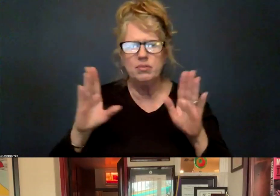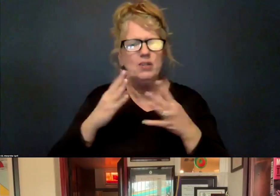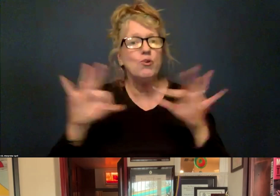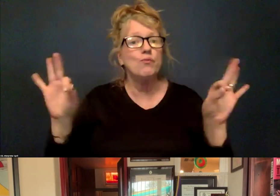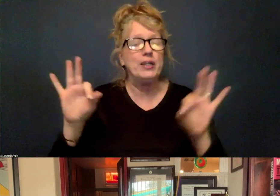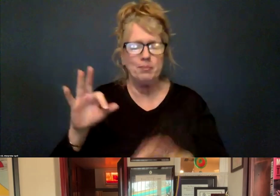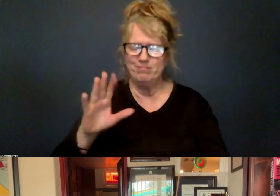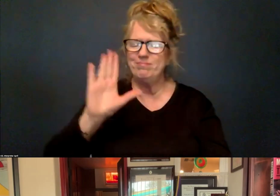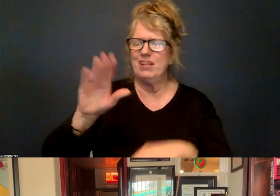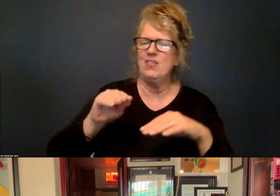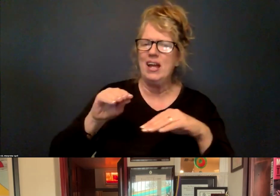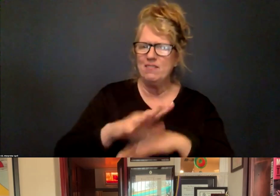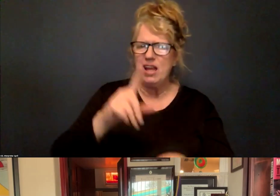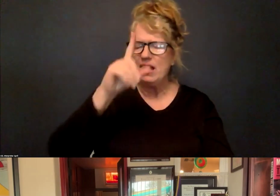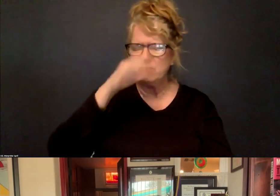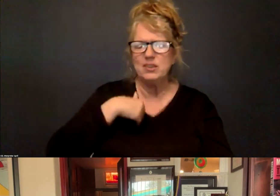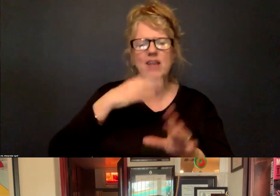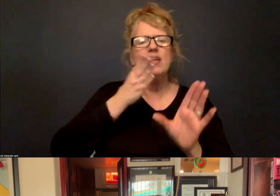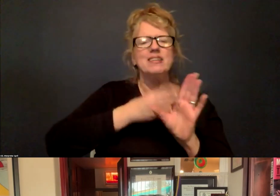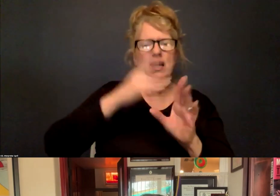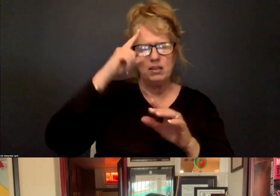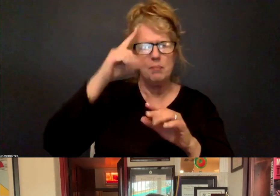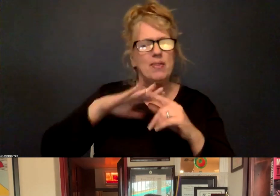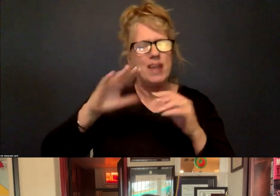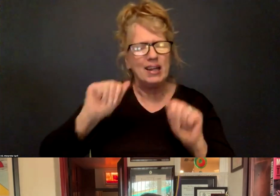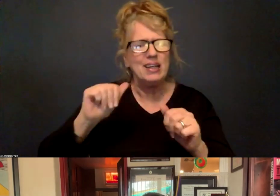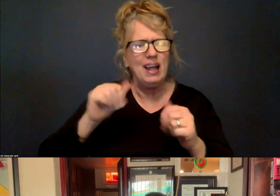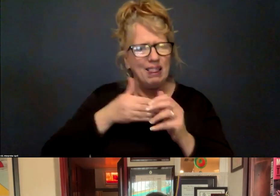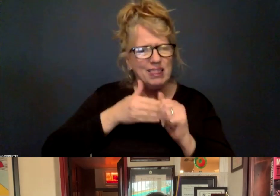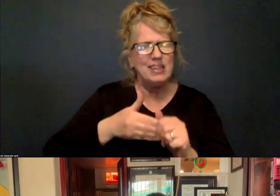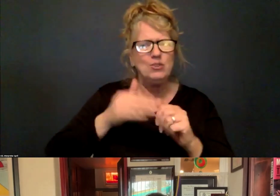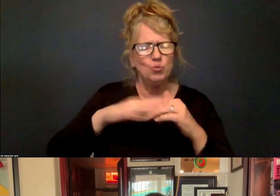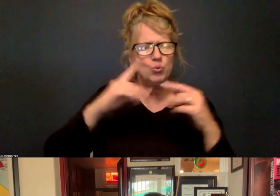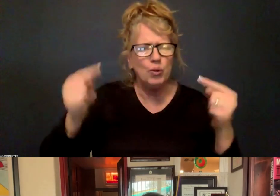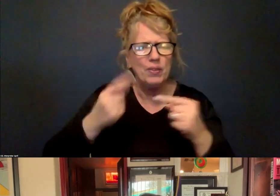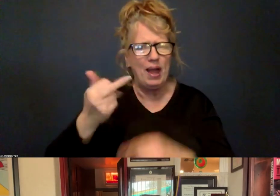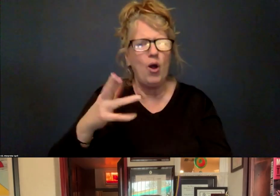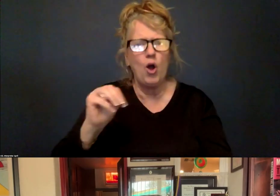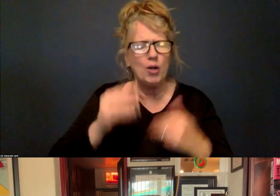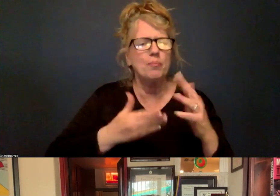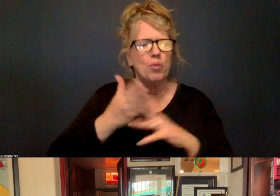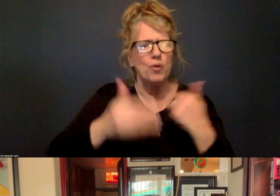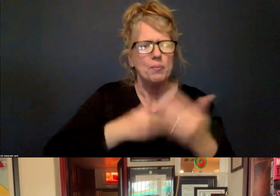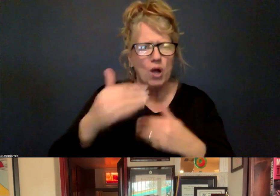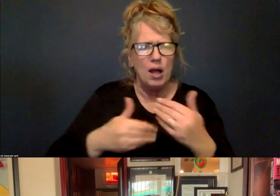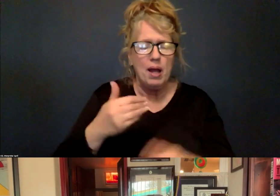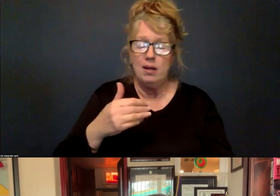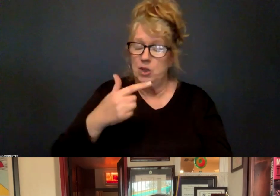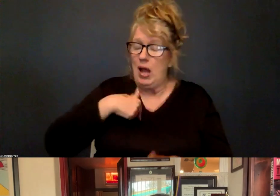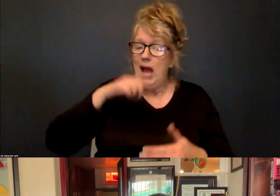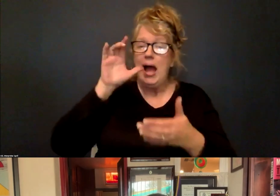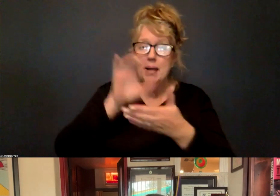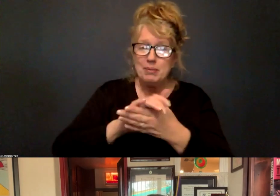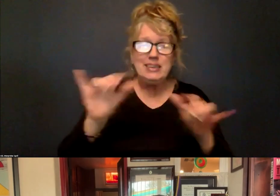can affect your psyche. That can also lead to some iatrogenic harm in that process too. So I believe that our